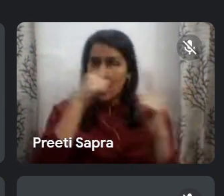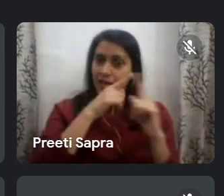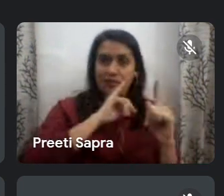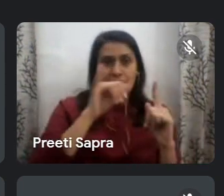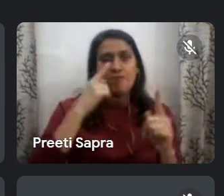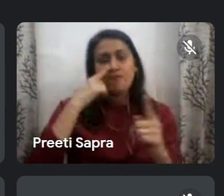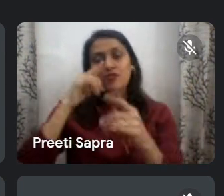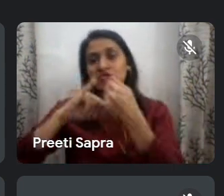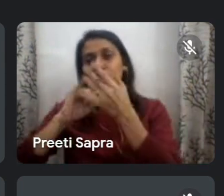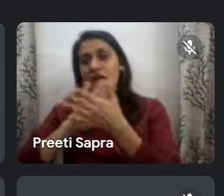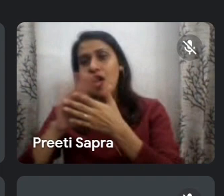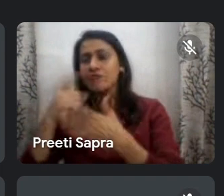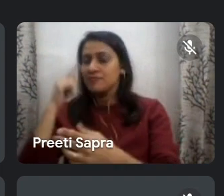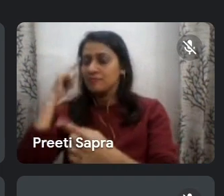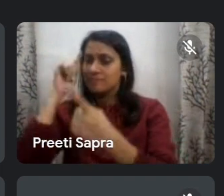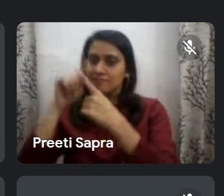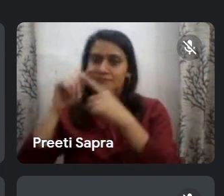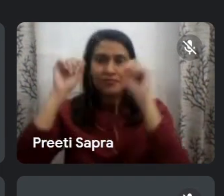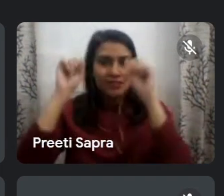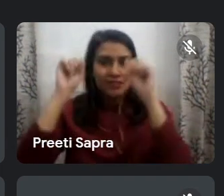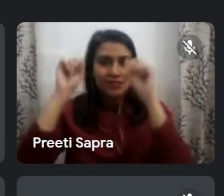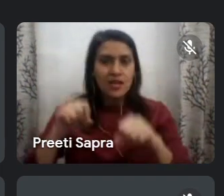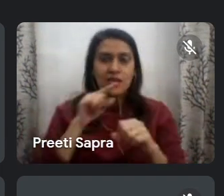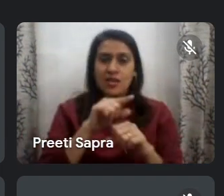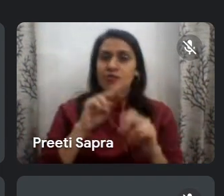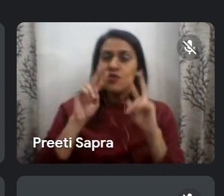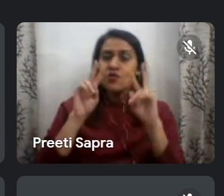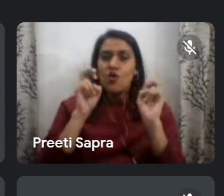both, because this is a very, very subjective thing.